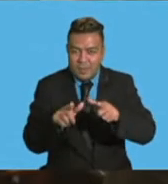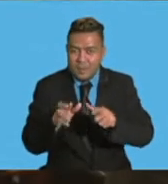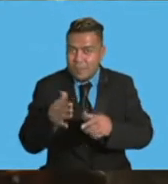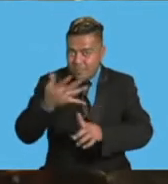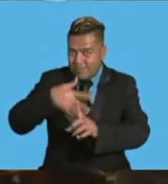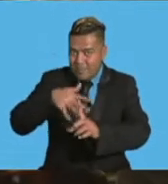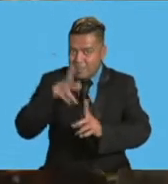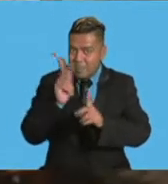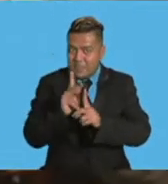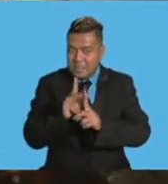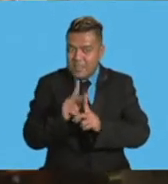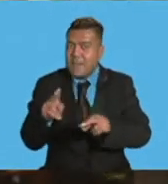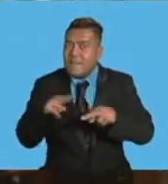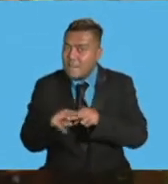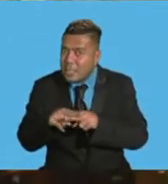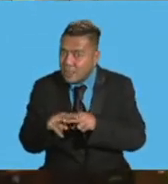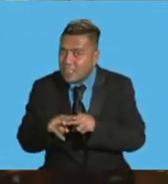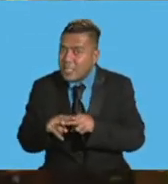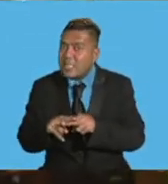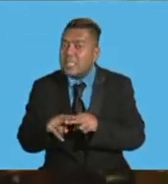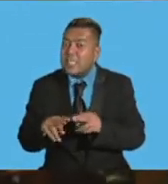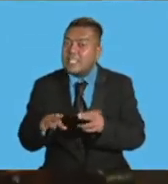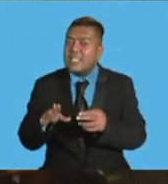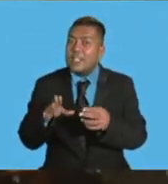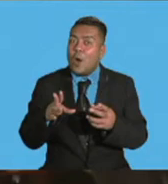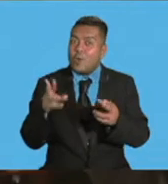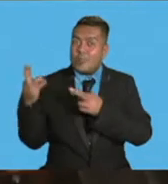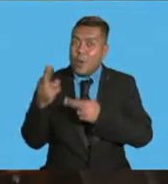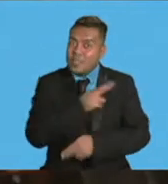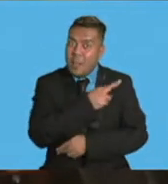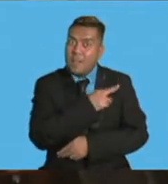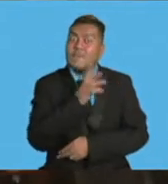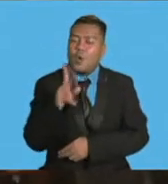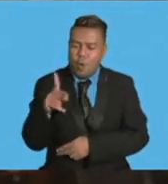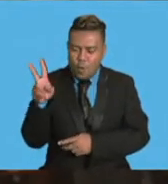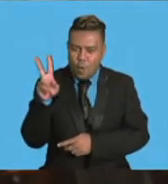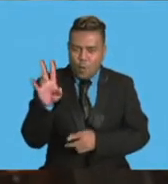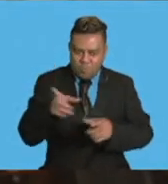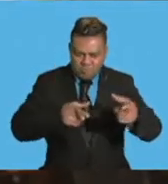Honorable Speaker, sir, Fiji is responsible for coordinating search and